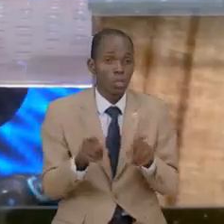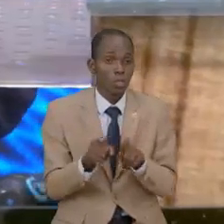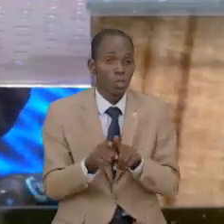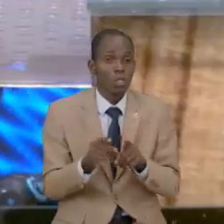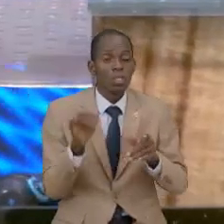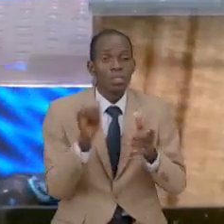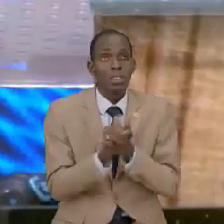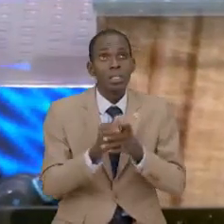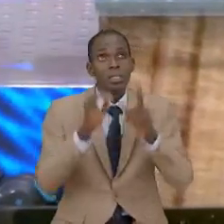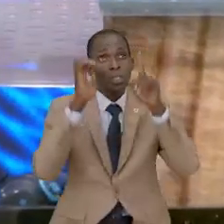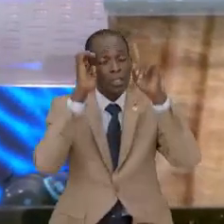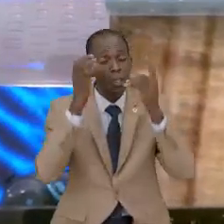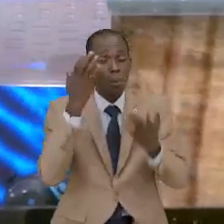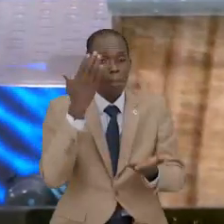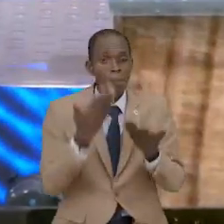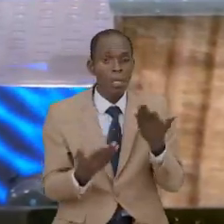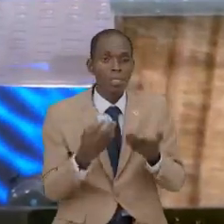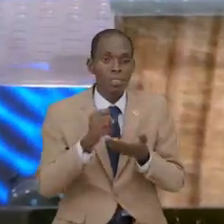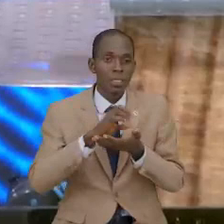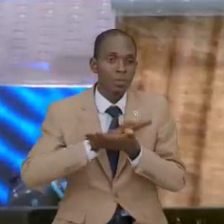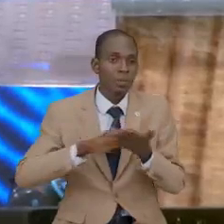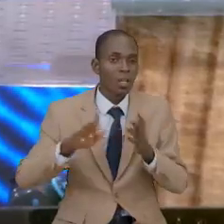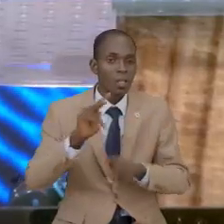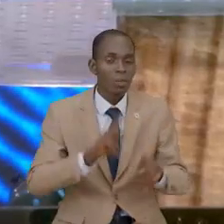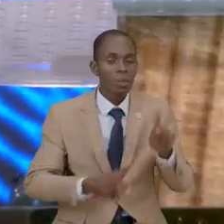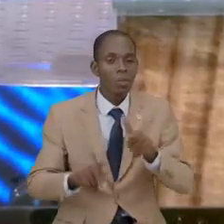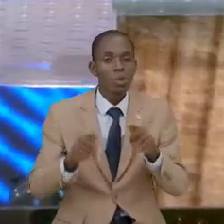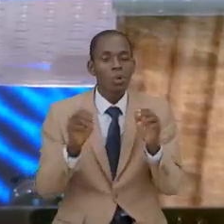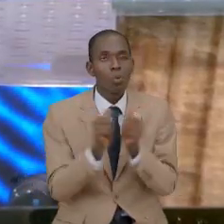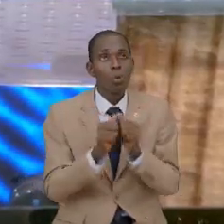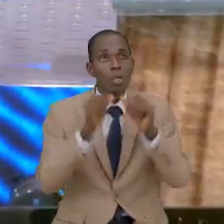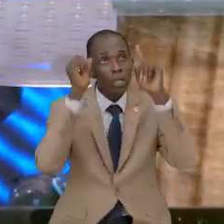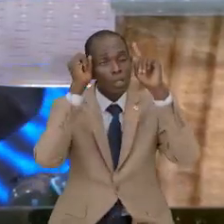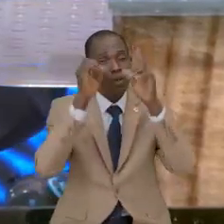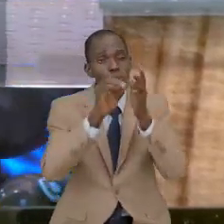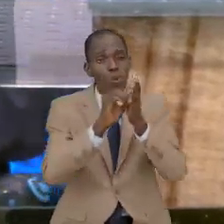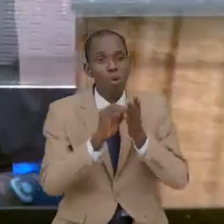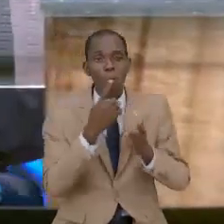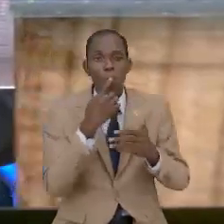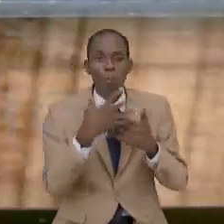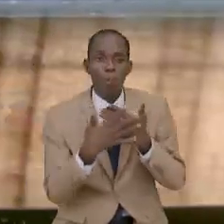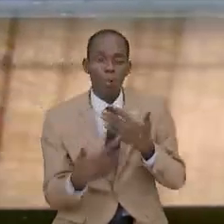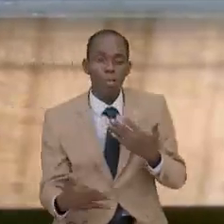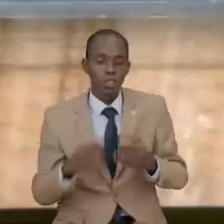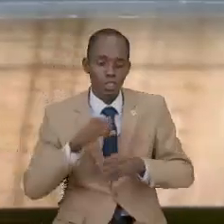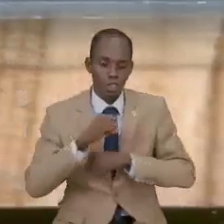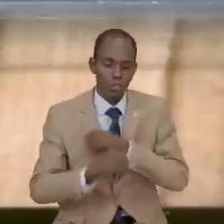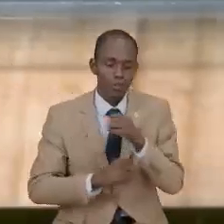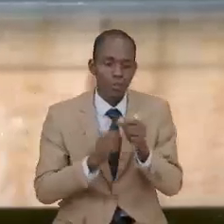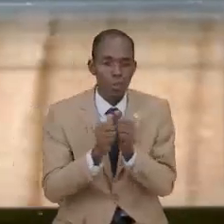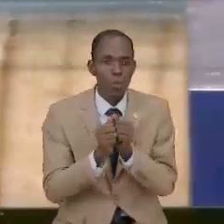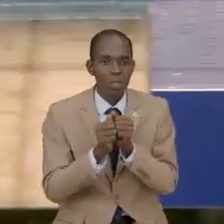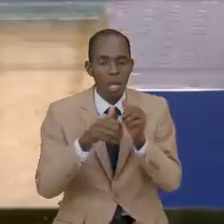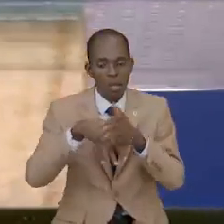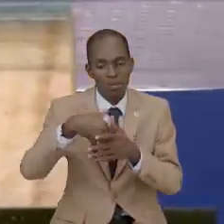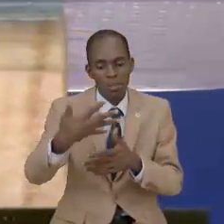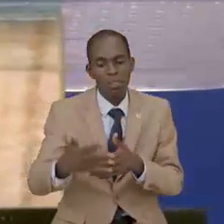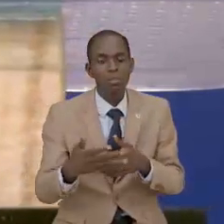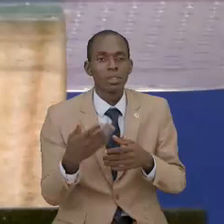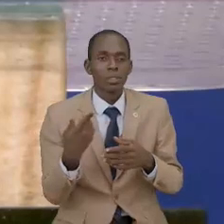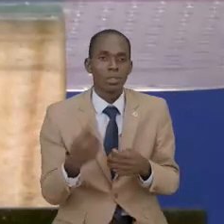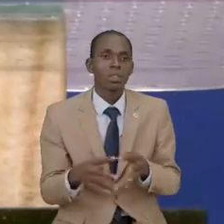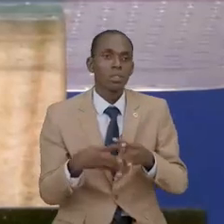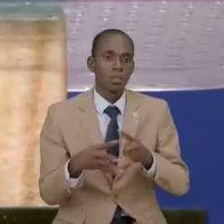might sanctify the people with his own blood, suffered without the gate, outside